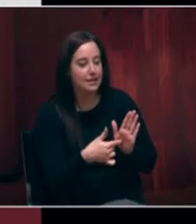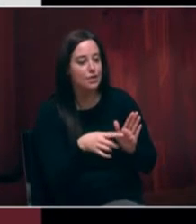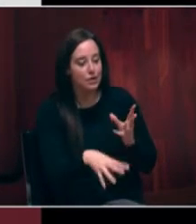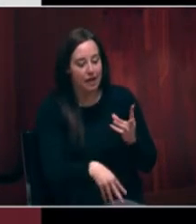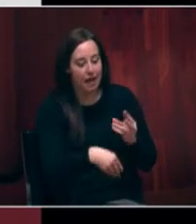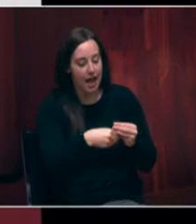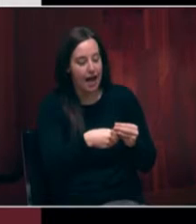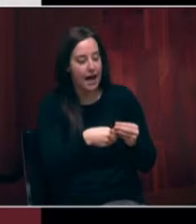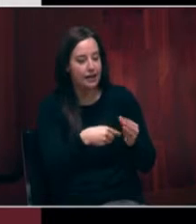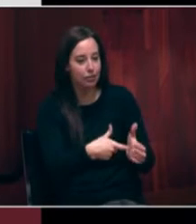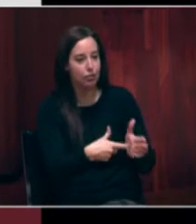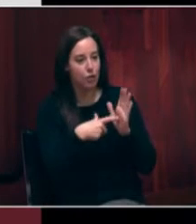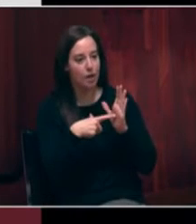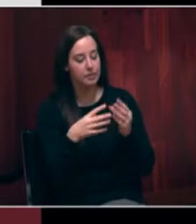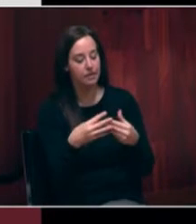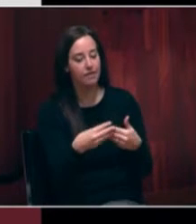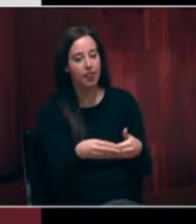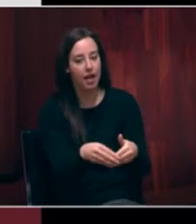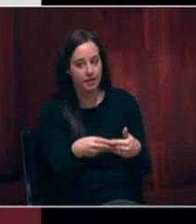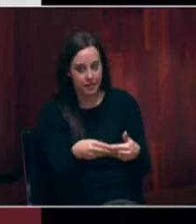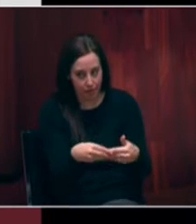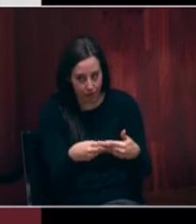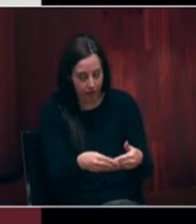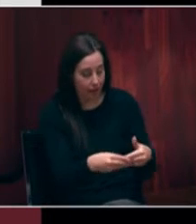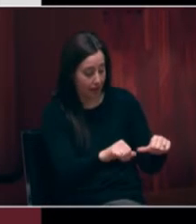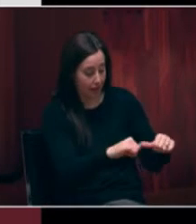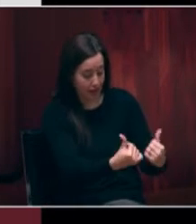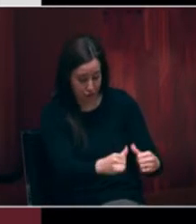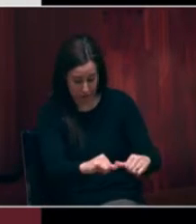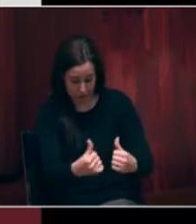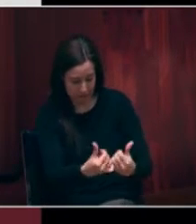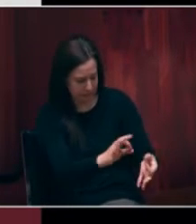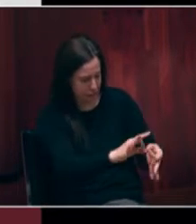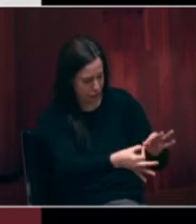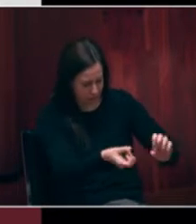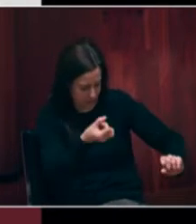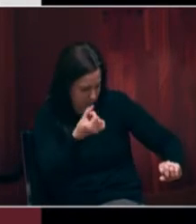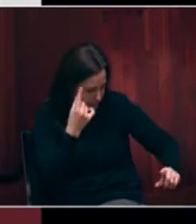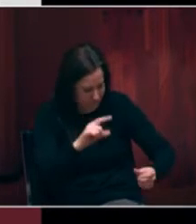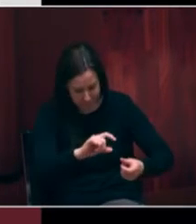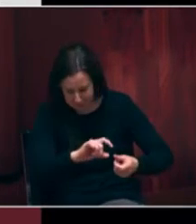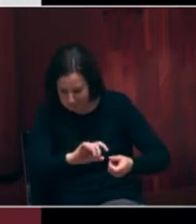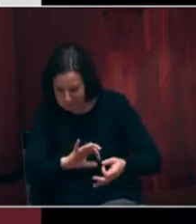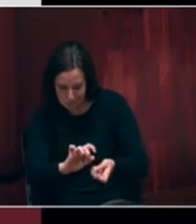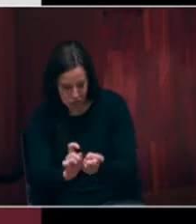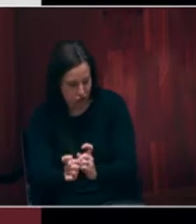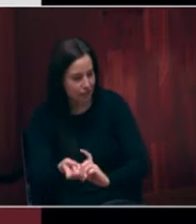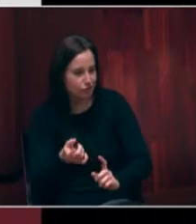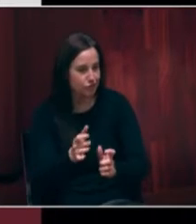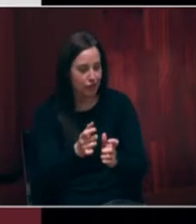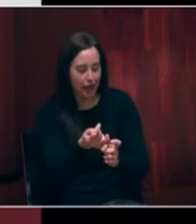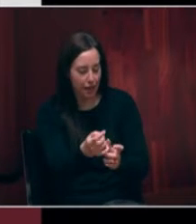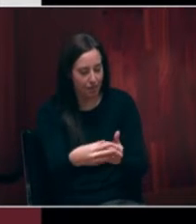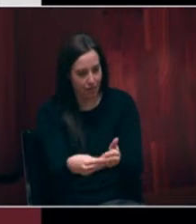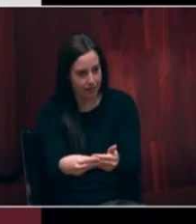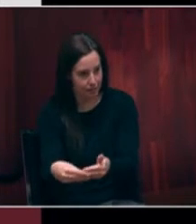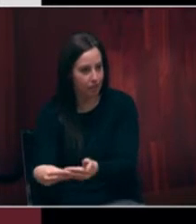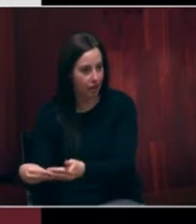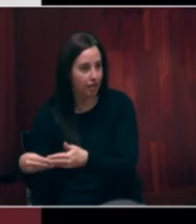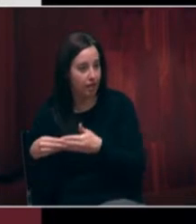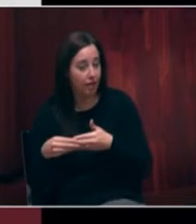way that's very flexible for each agency to interpret what's the best thing for their workforce, with all of us understanding that the